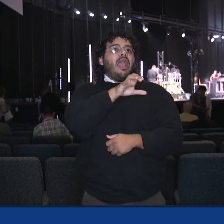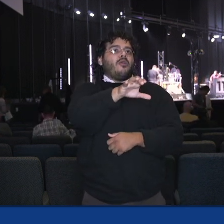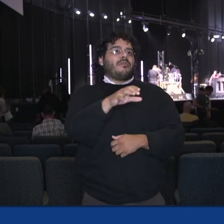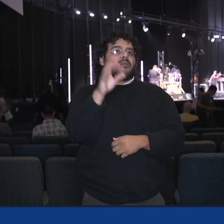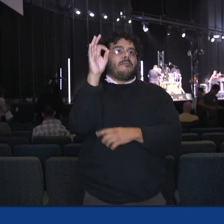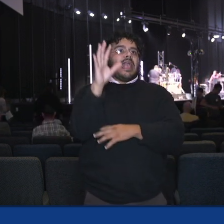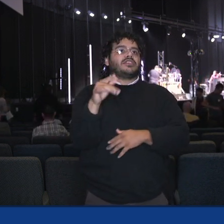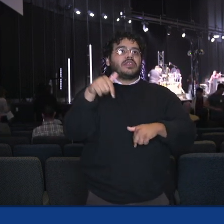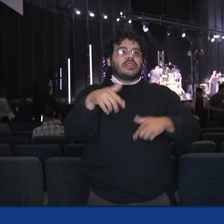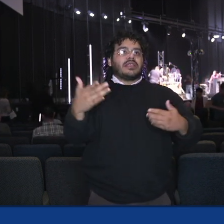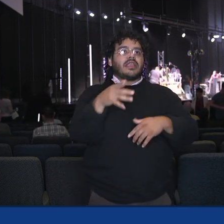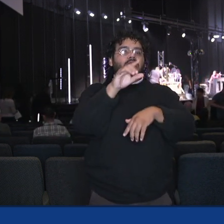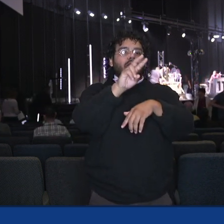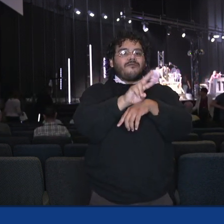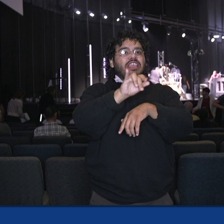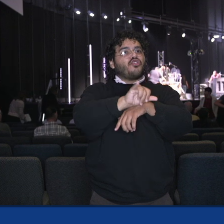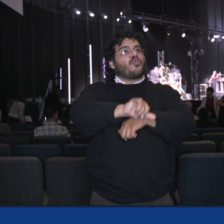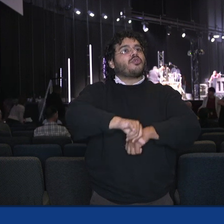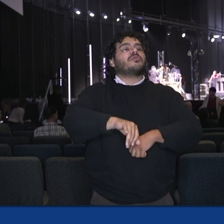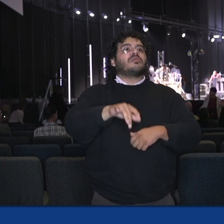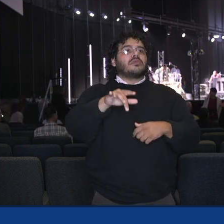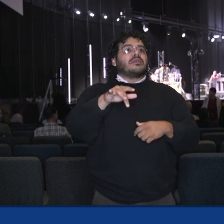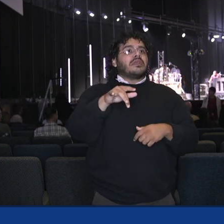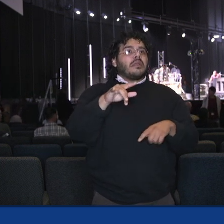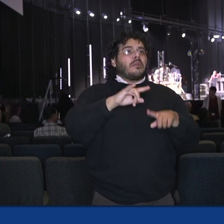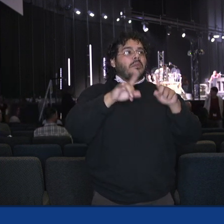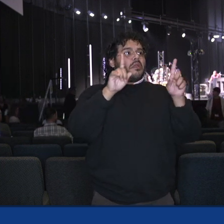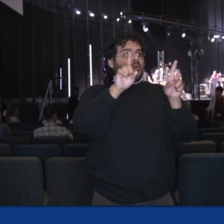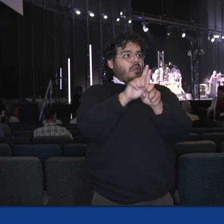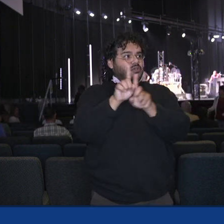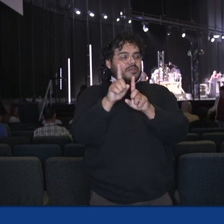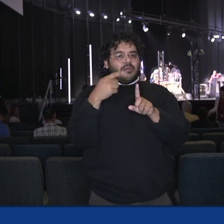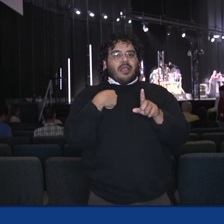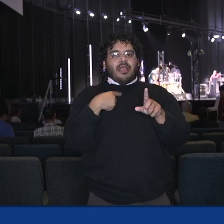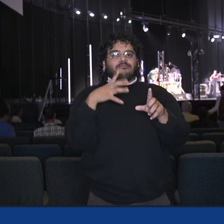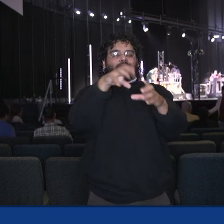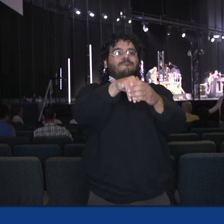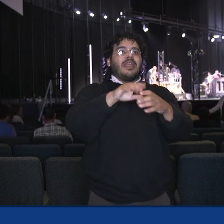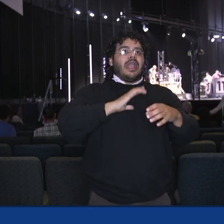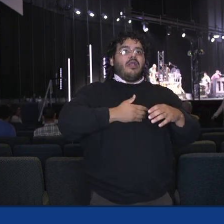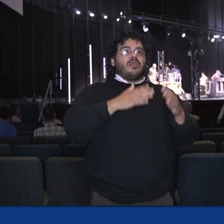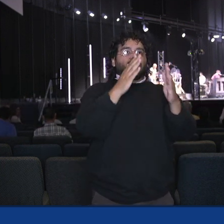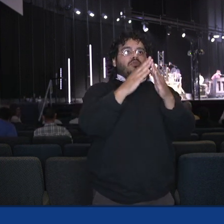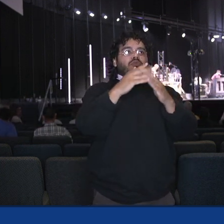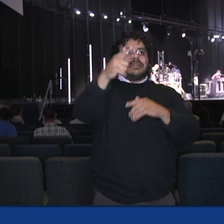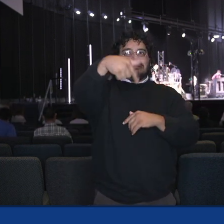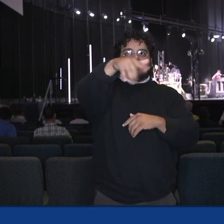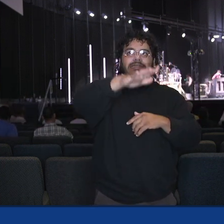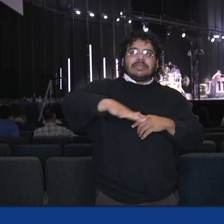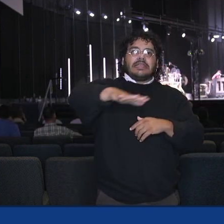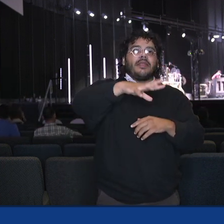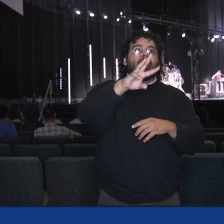work with our Vinya community here at Westerville. Yeah, thank you. Thank you so much.